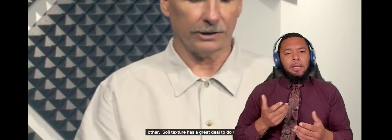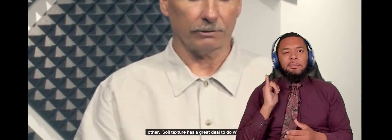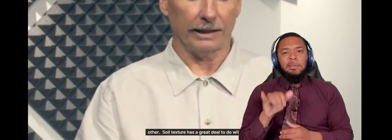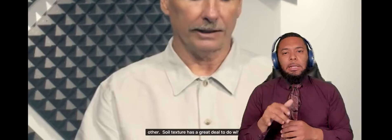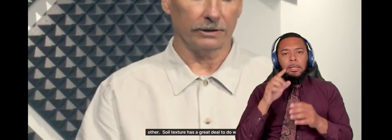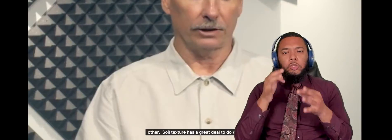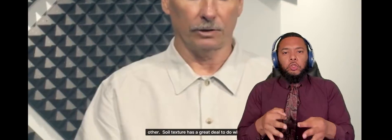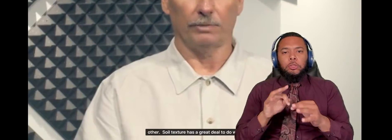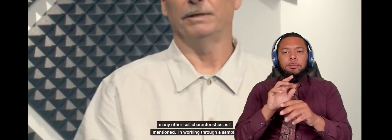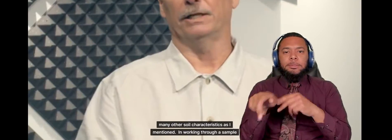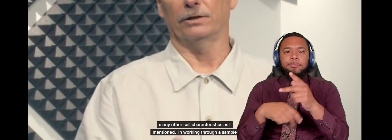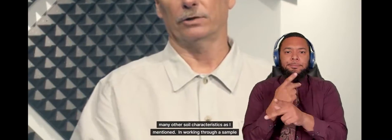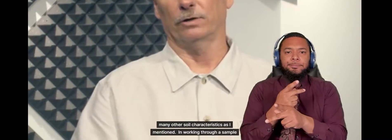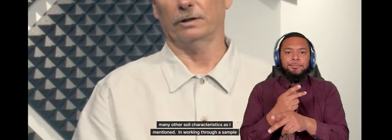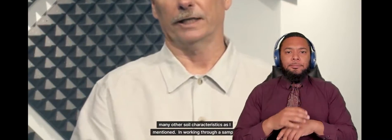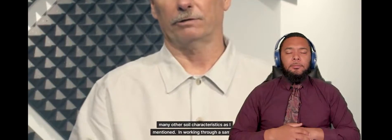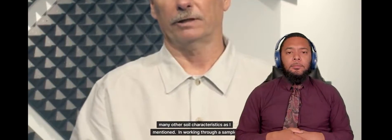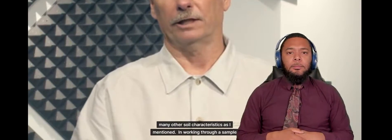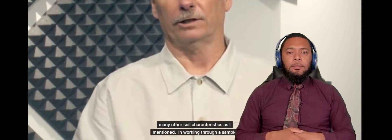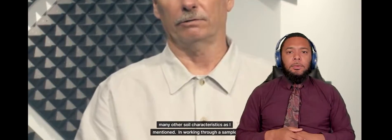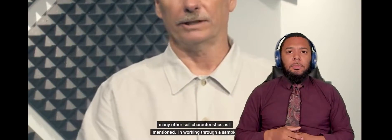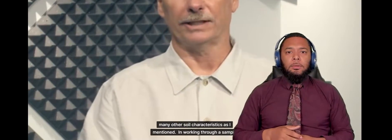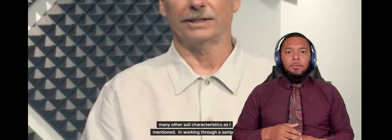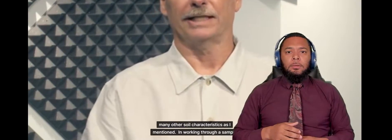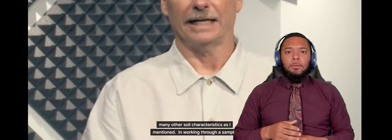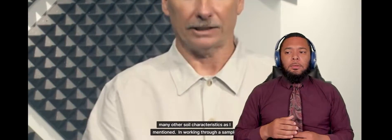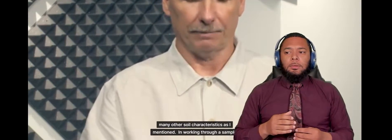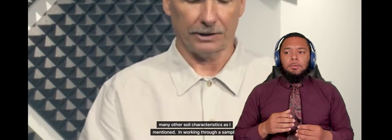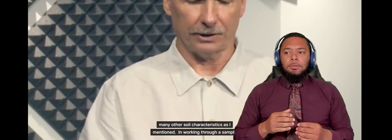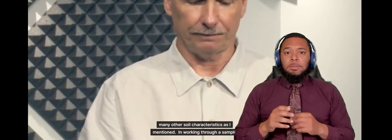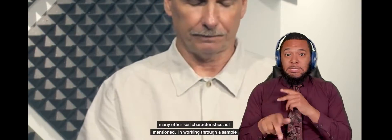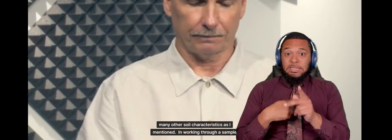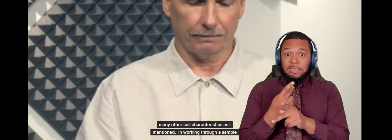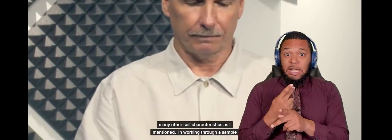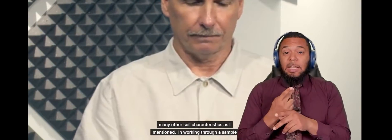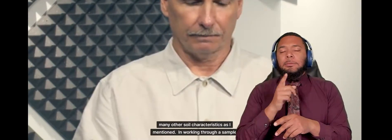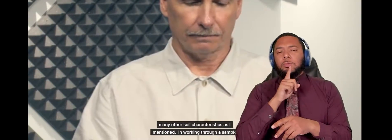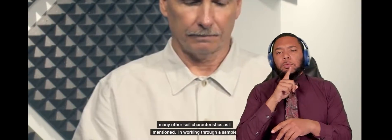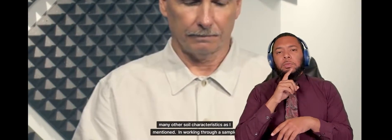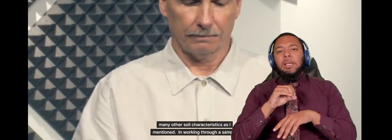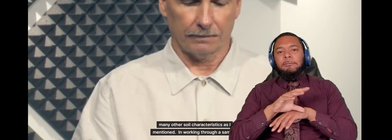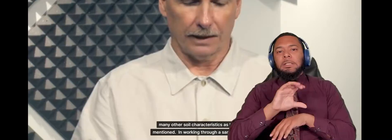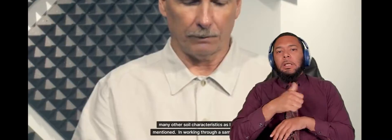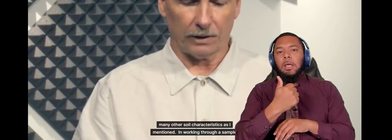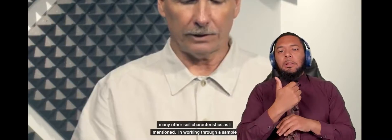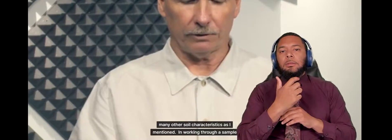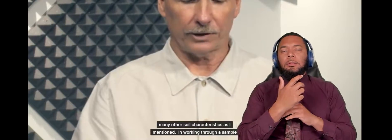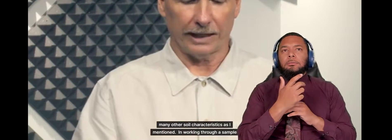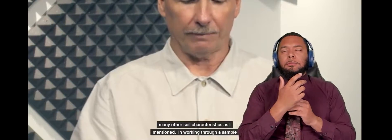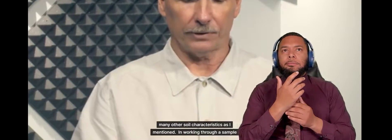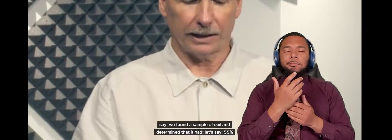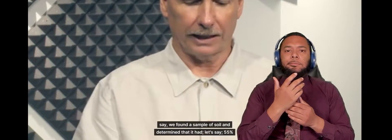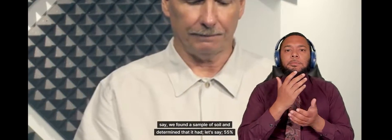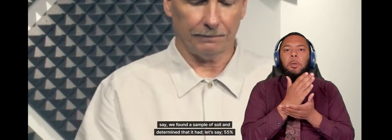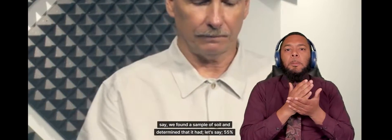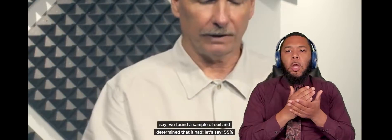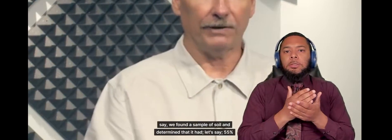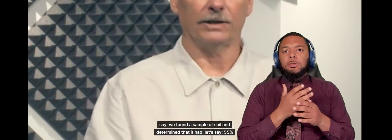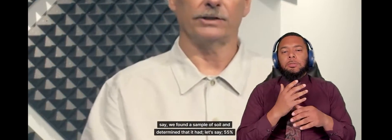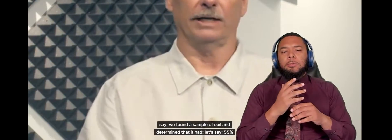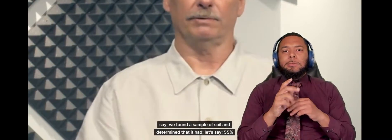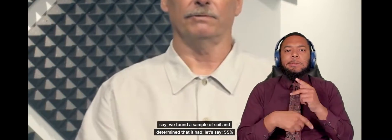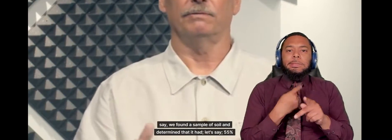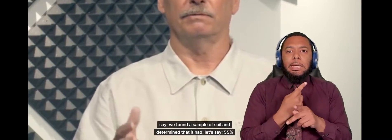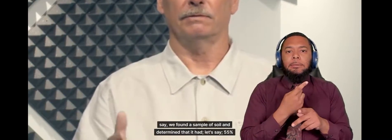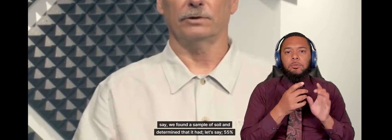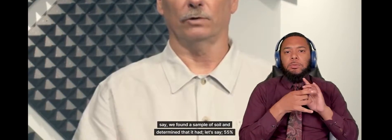Soil texture has a great deal to do with many other soil characteristics, as I mentioned. In working through a sample, say we